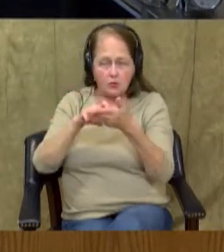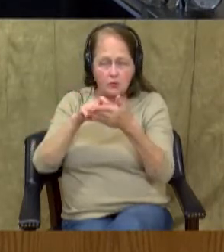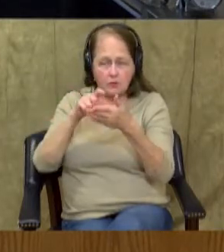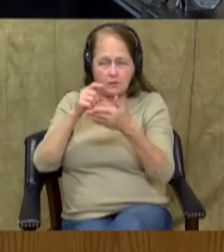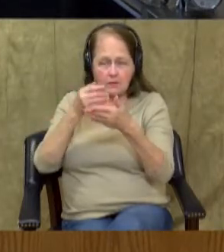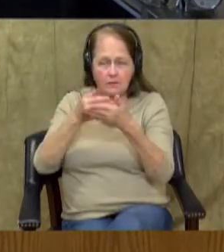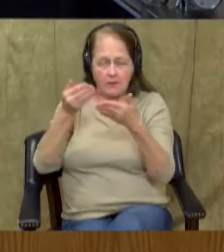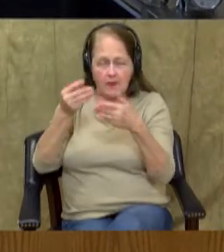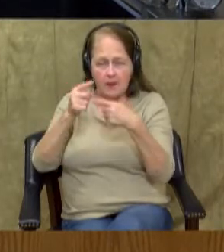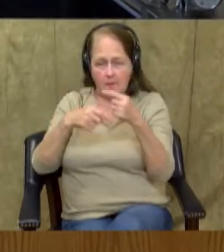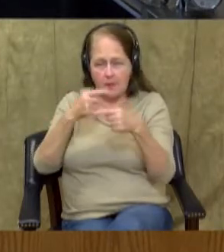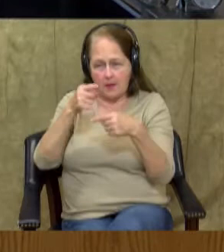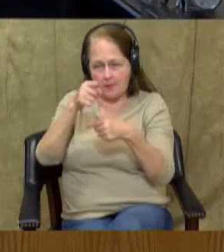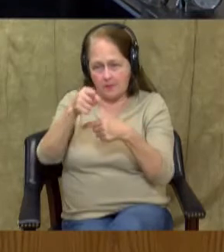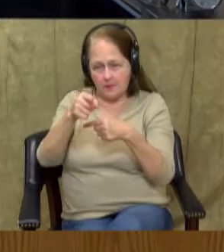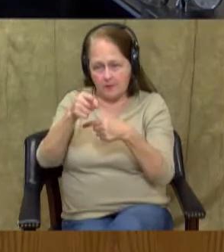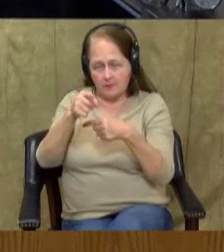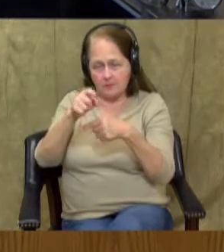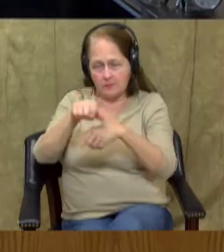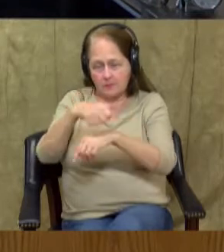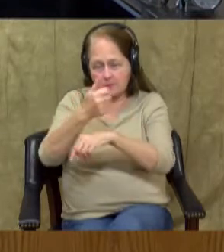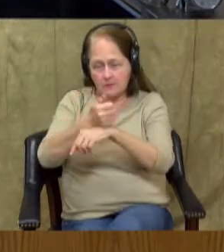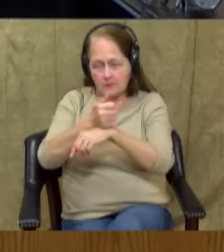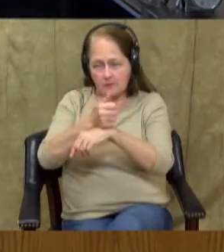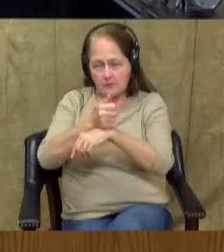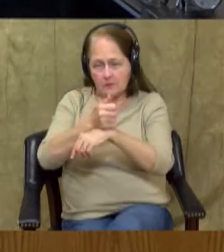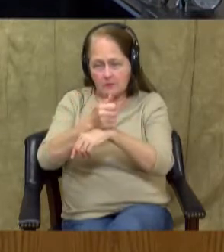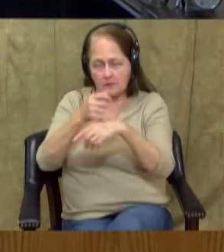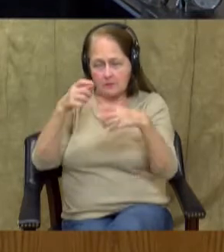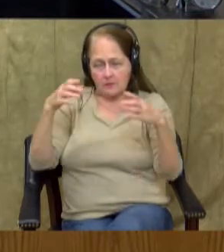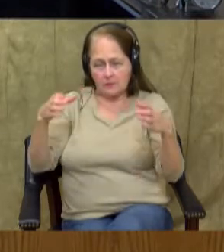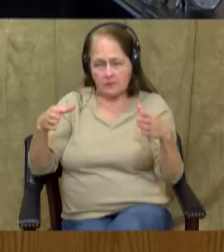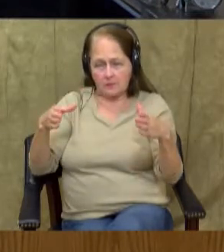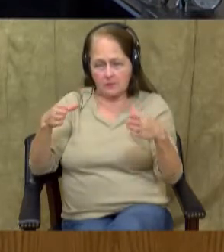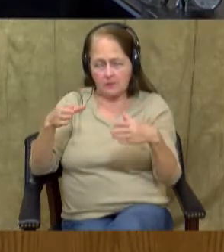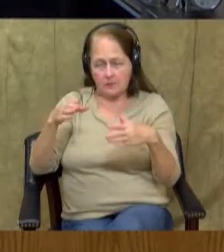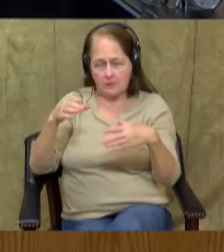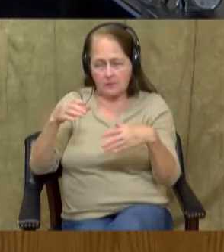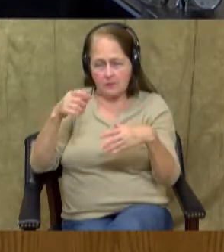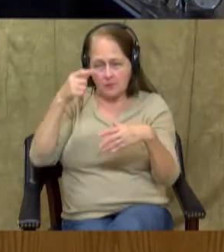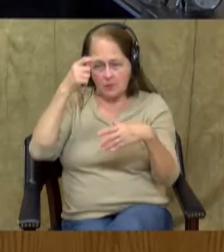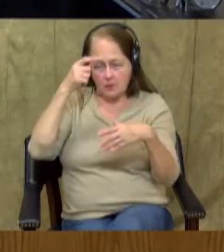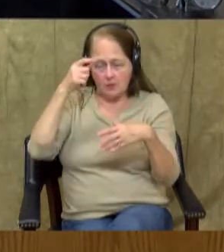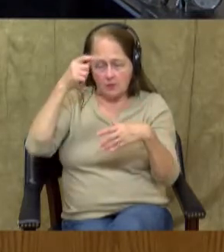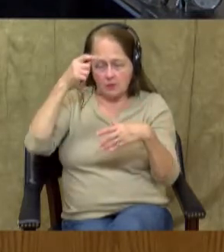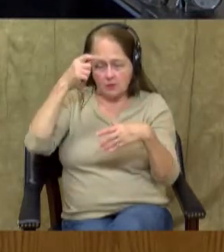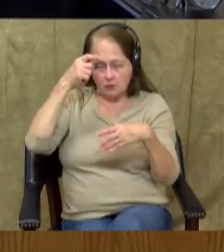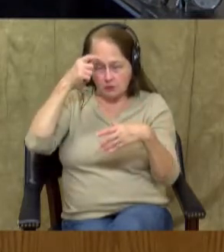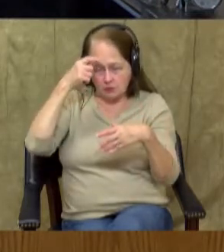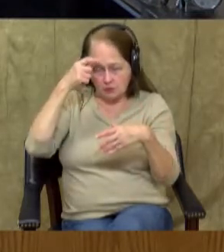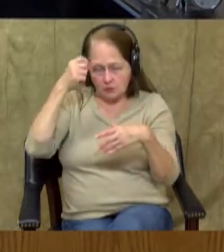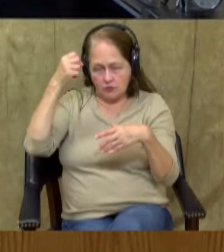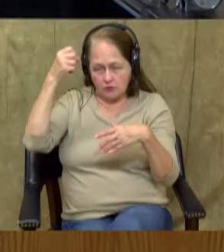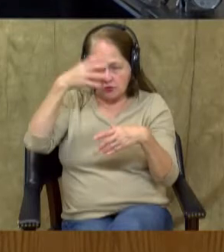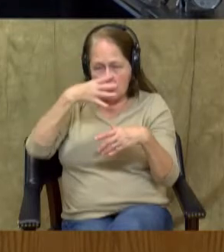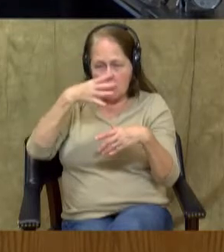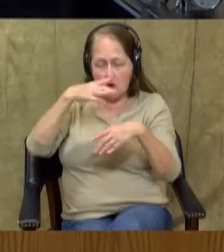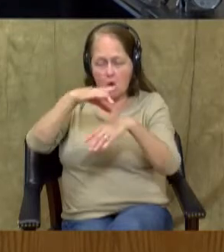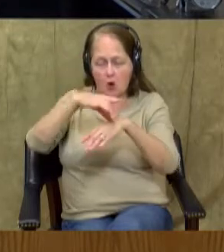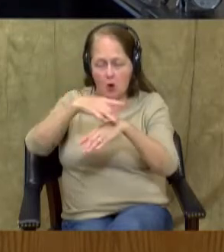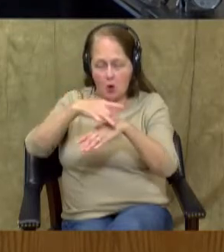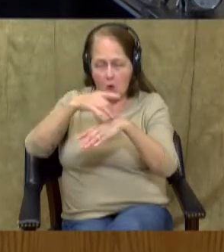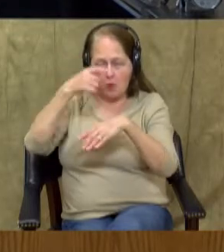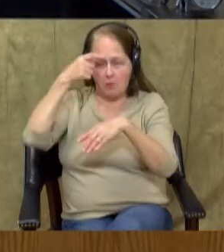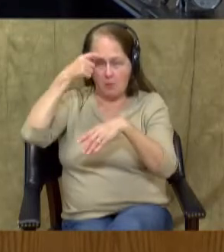though. Remember, this standard is all about modeling the sun, earth, and the moon system. And